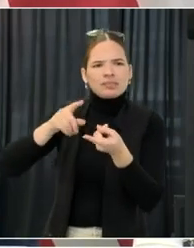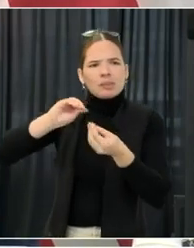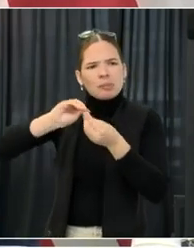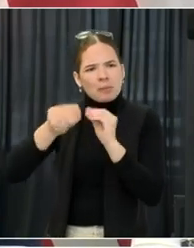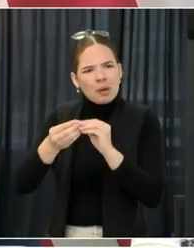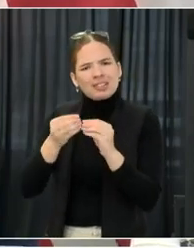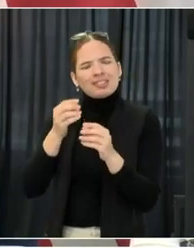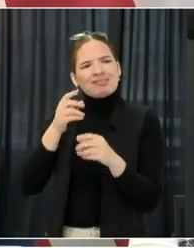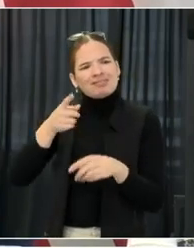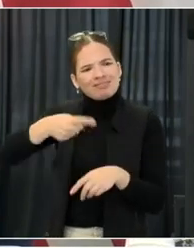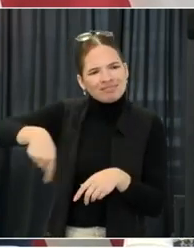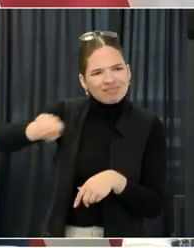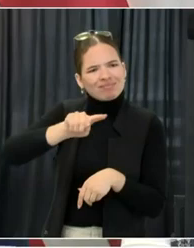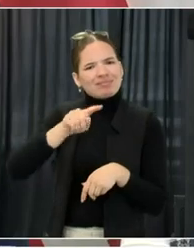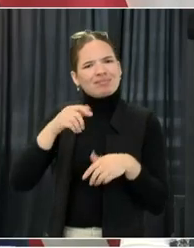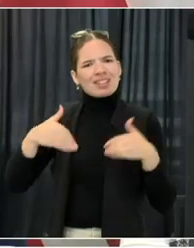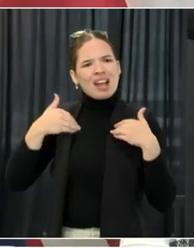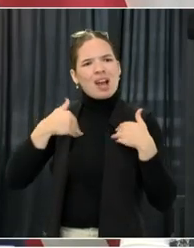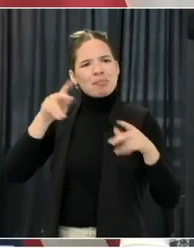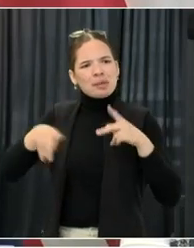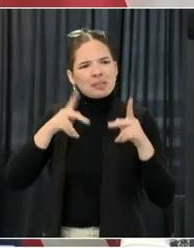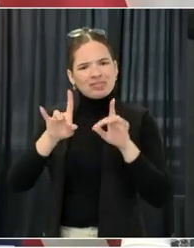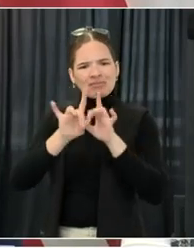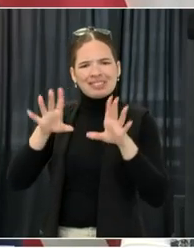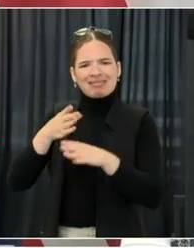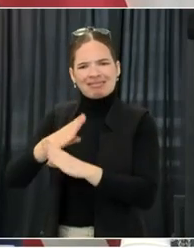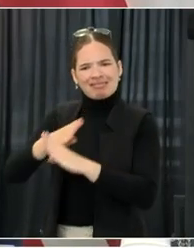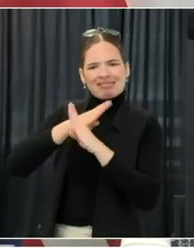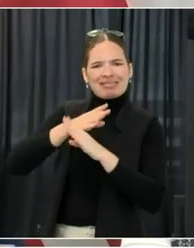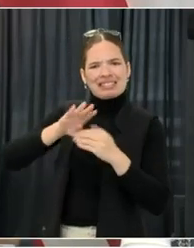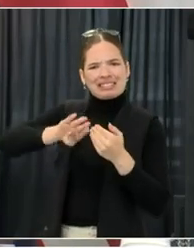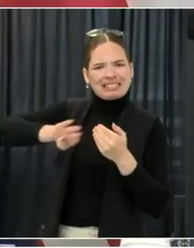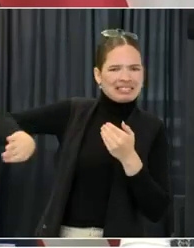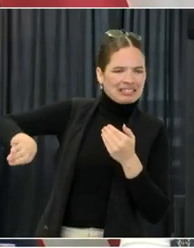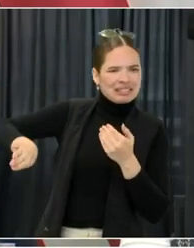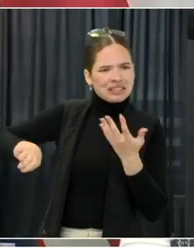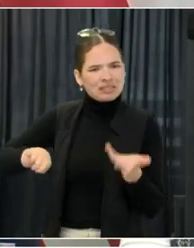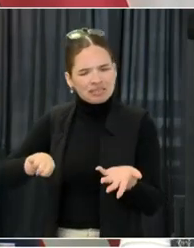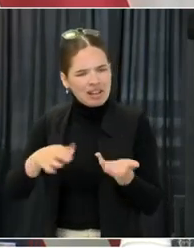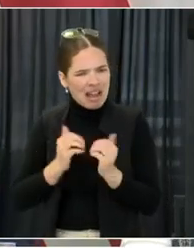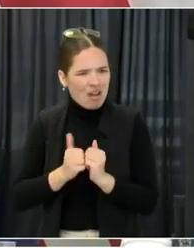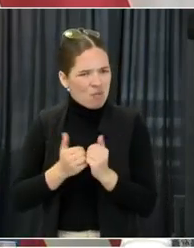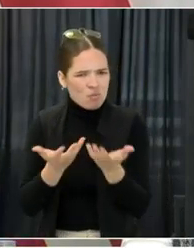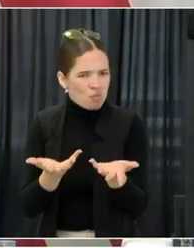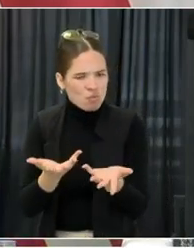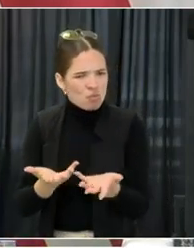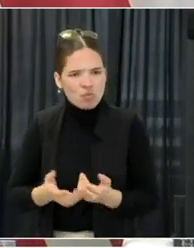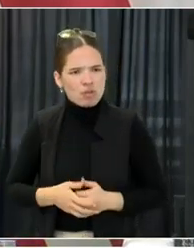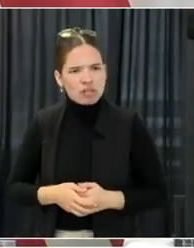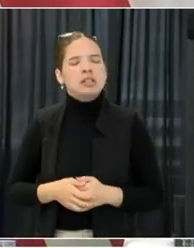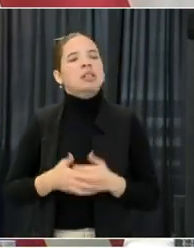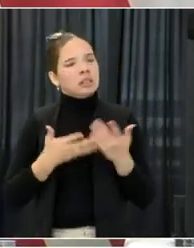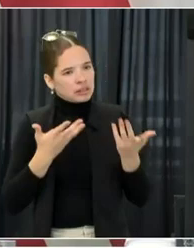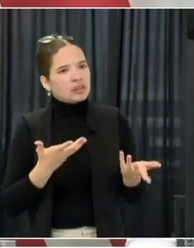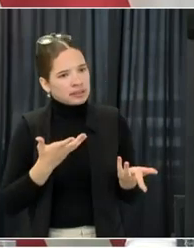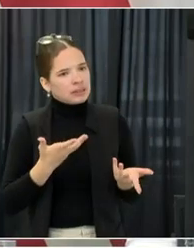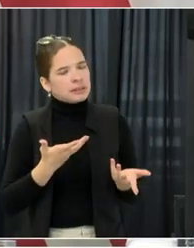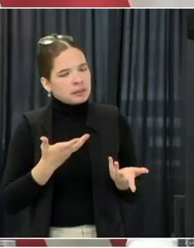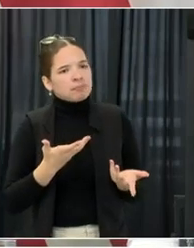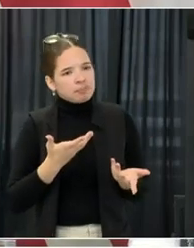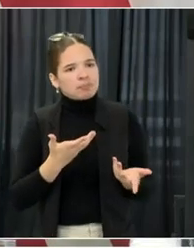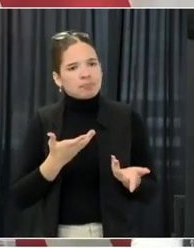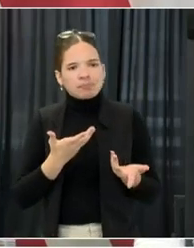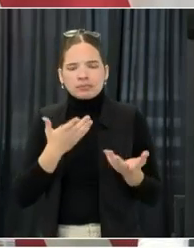and just in pictures is the last several years, what I call the kind of disruption of our